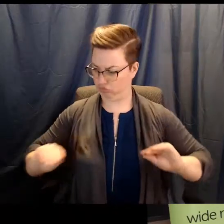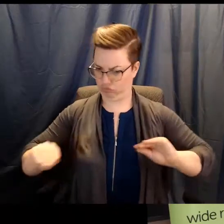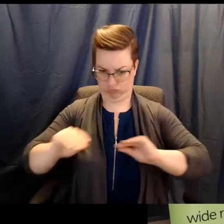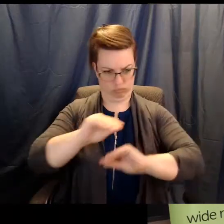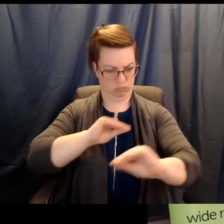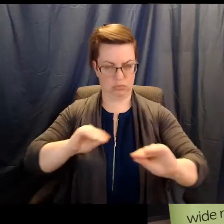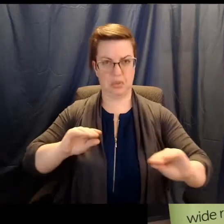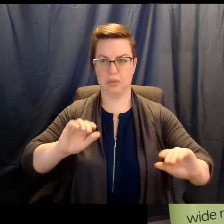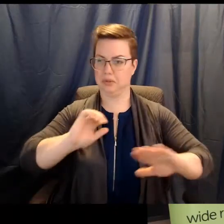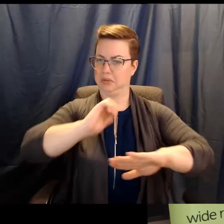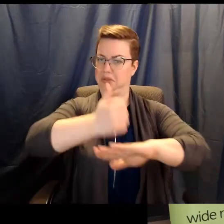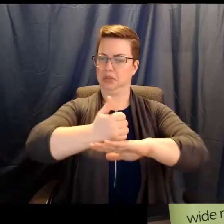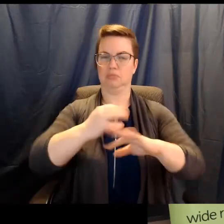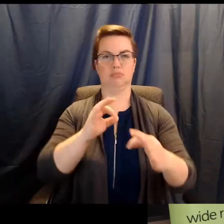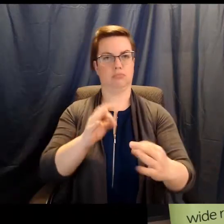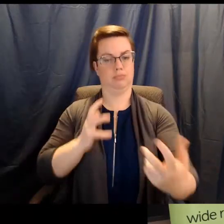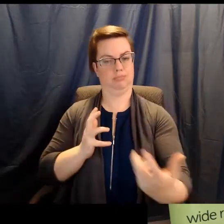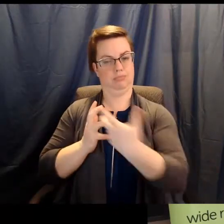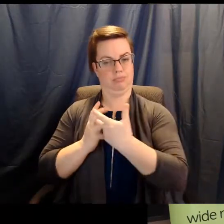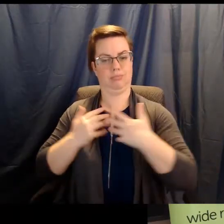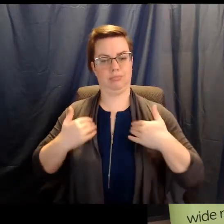position.